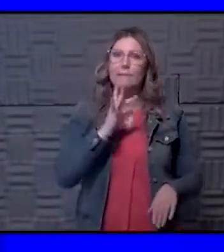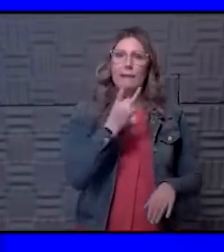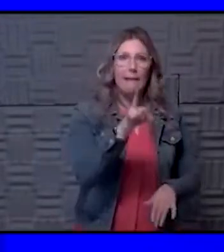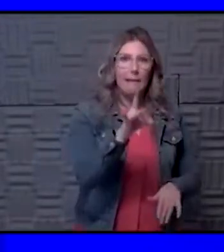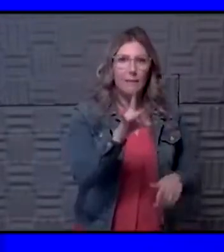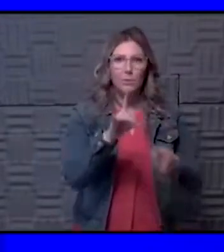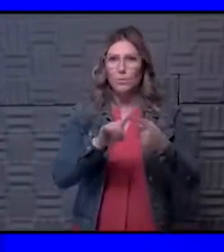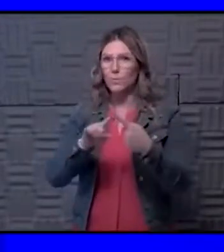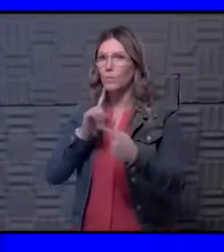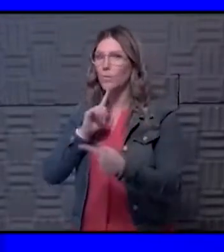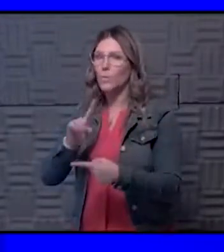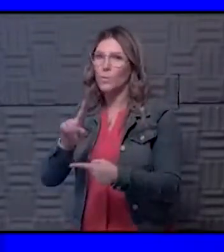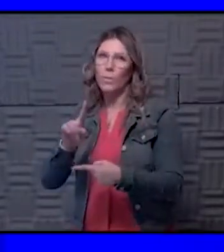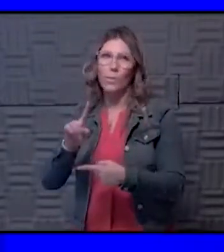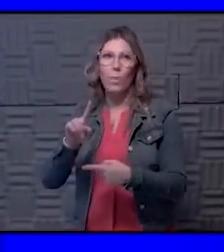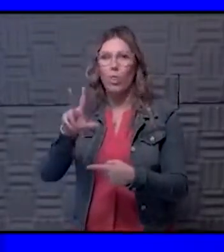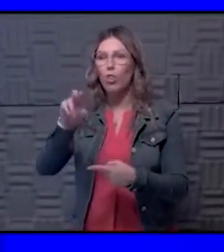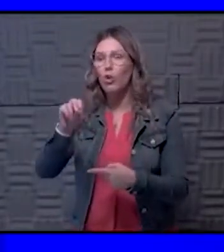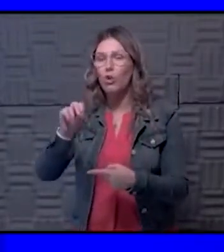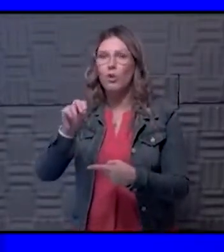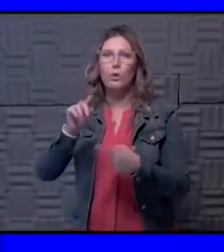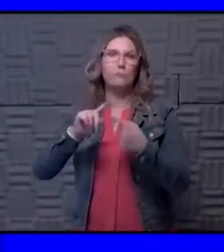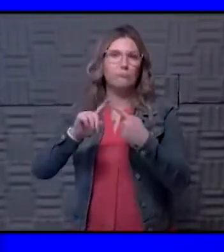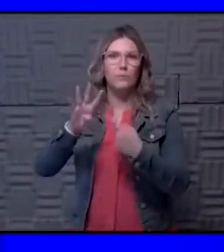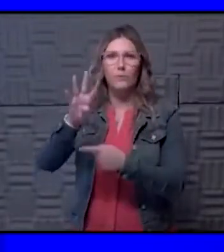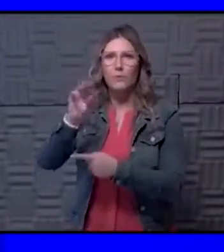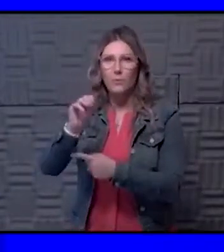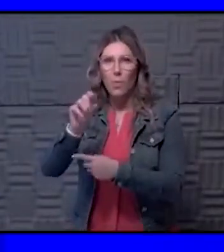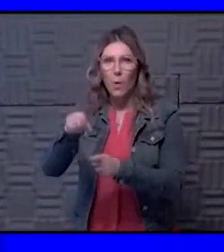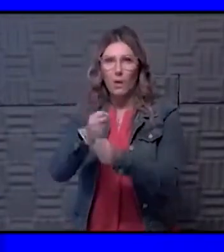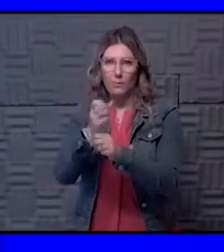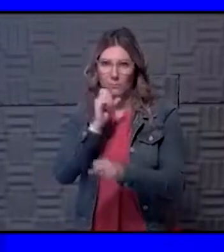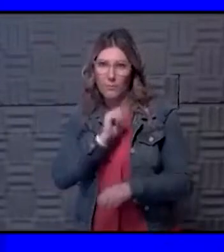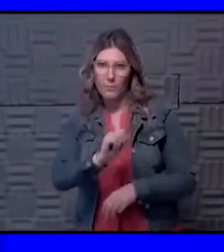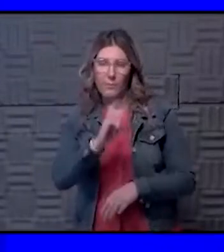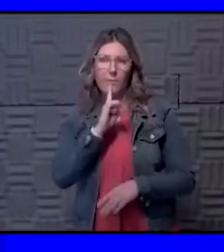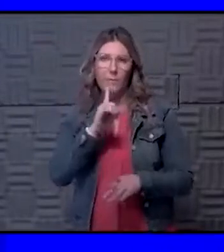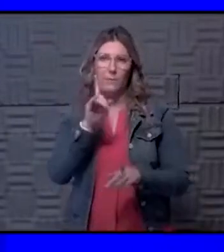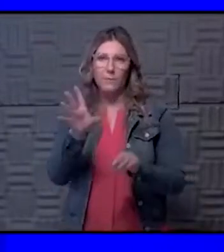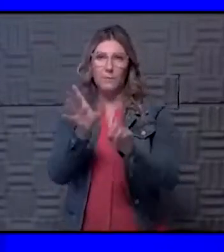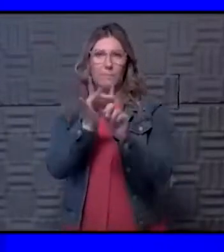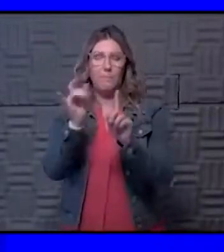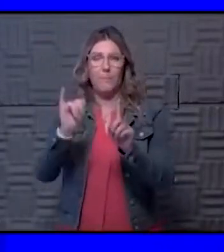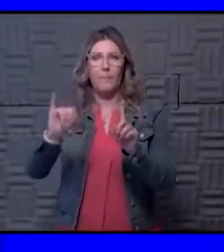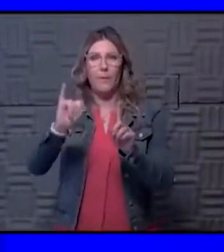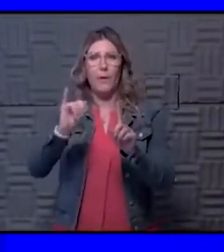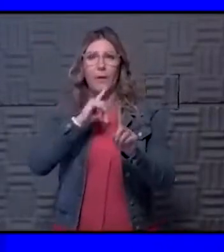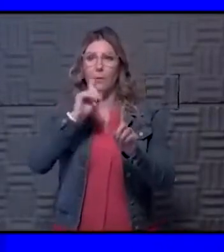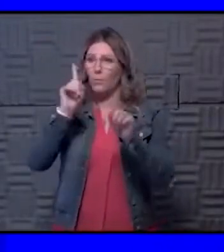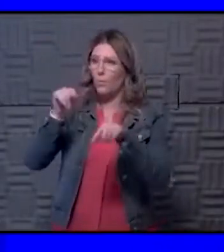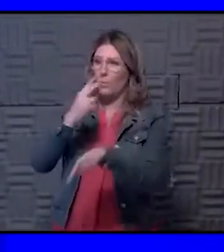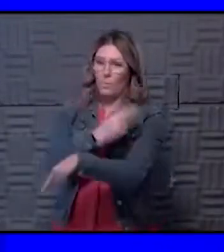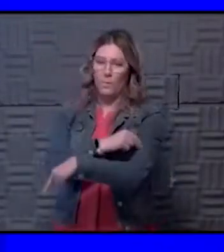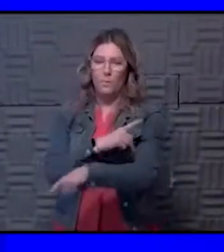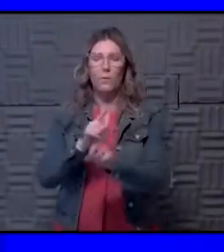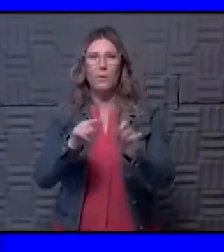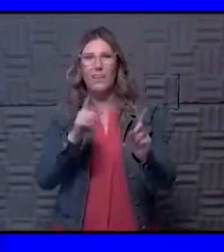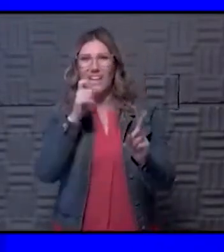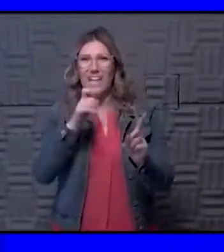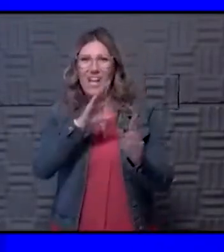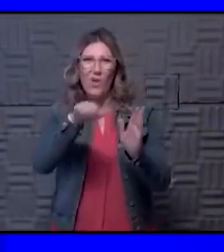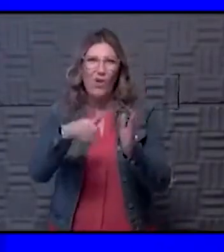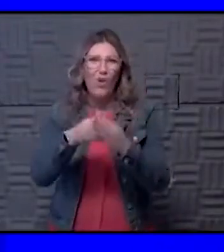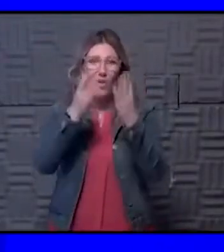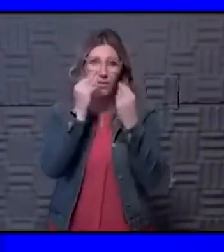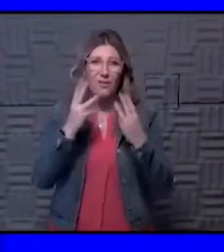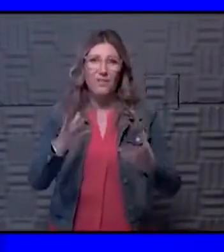to 40, being more affected for one reason or another and going to the hospital. So I don't have all the data, and I don't